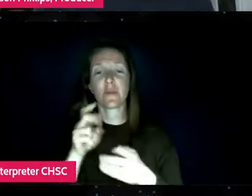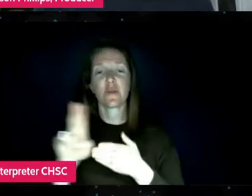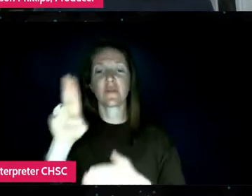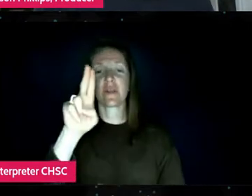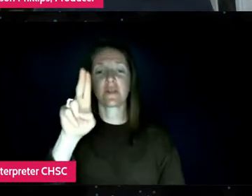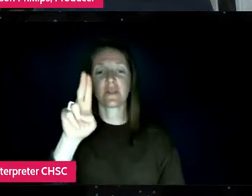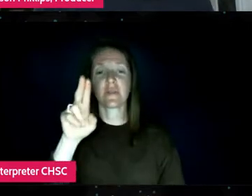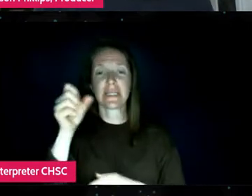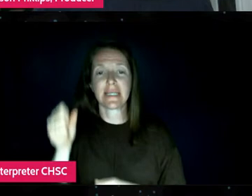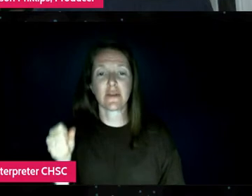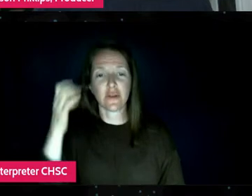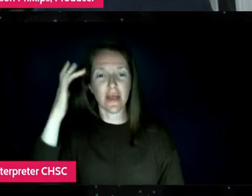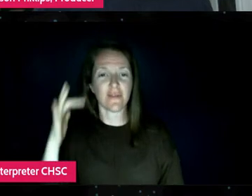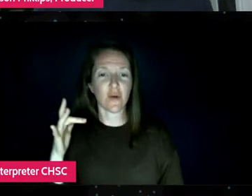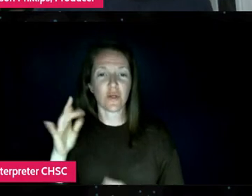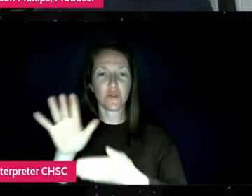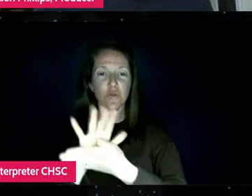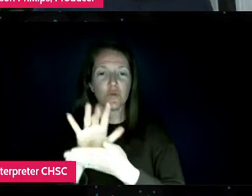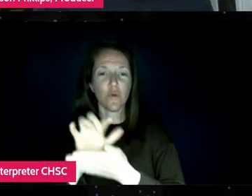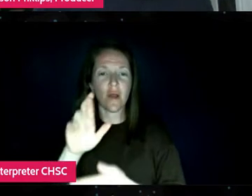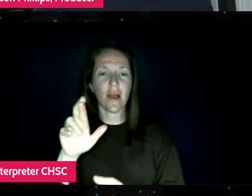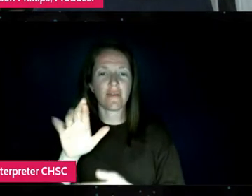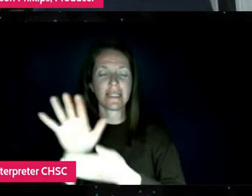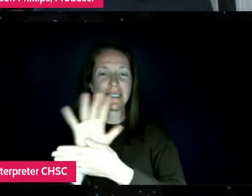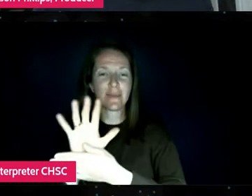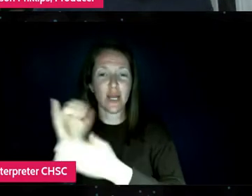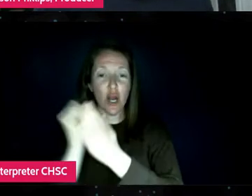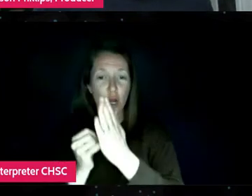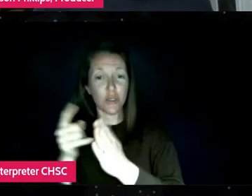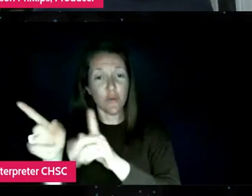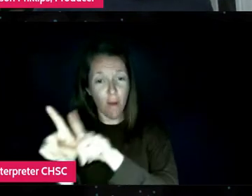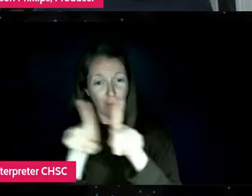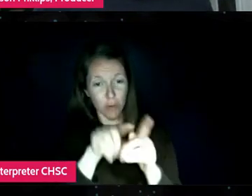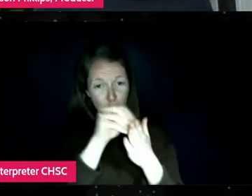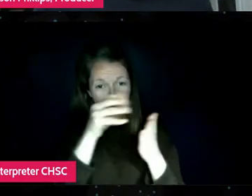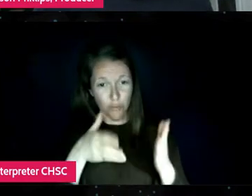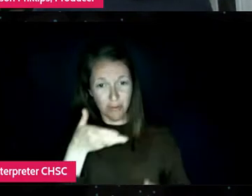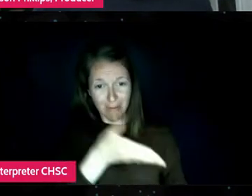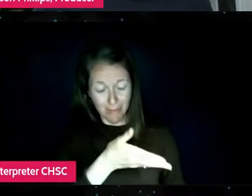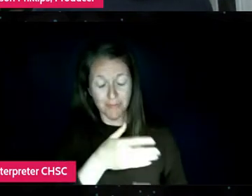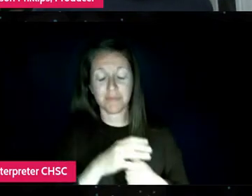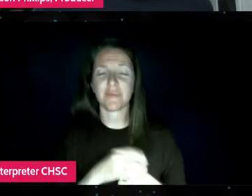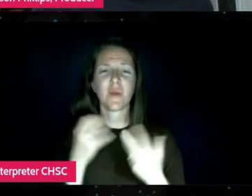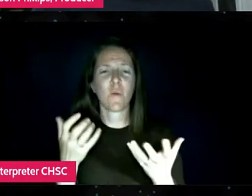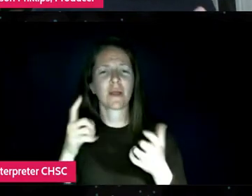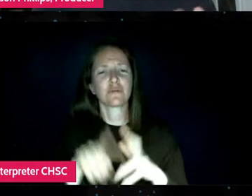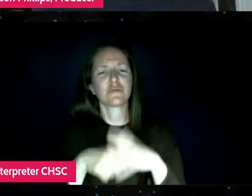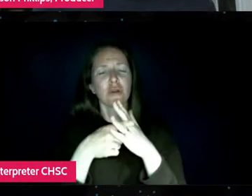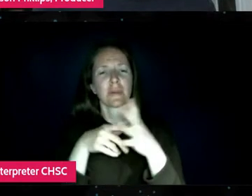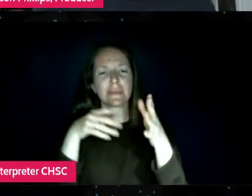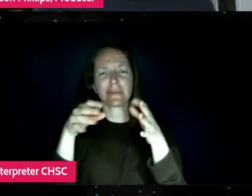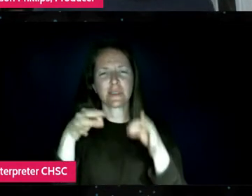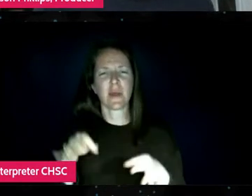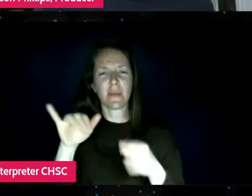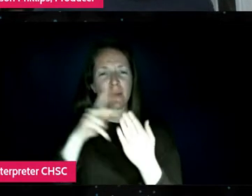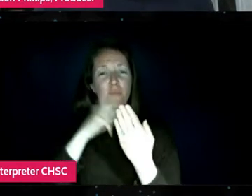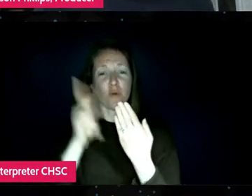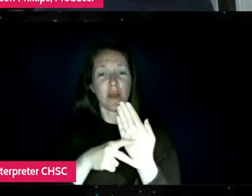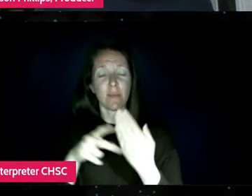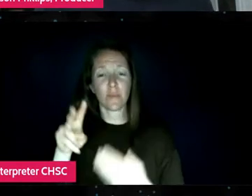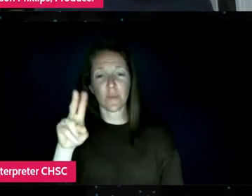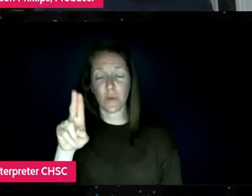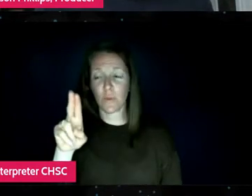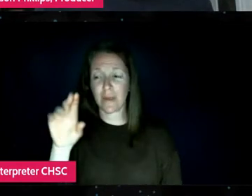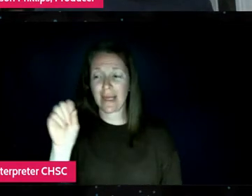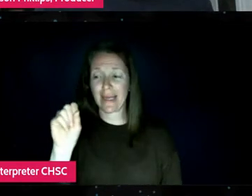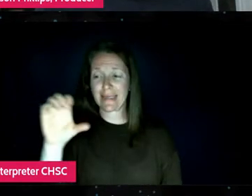School Cinematic Arts, which you also attended. So I want to start by having you describe the program at USC that put you